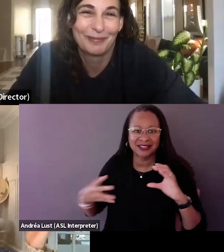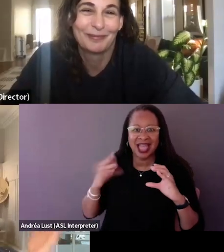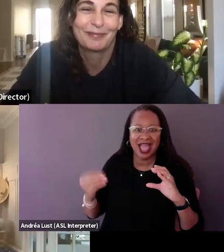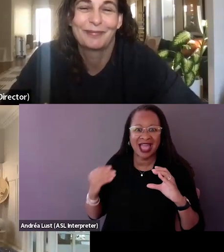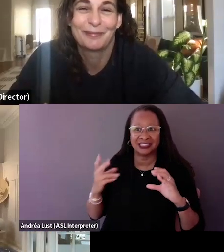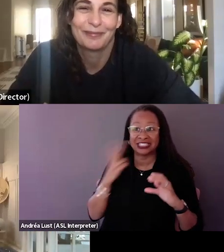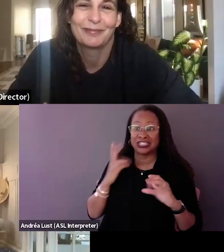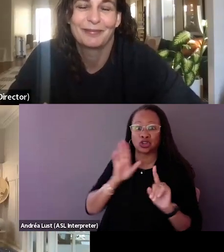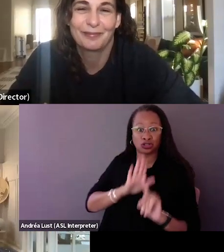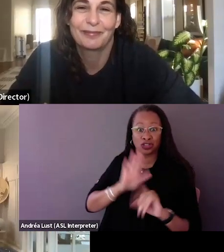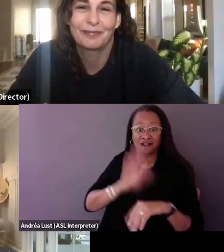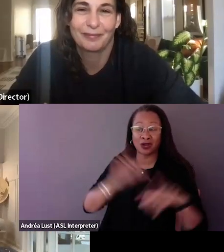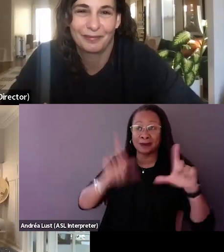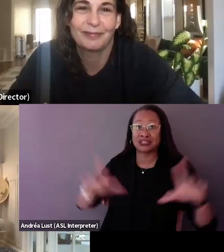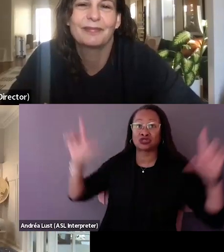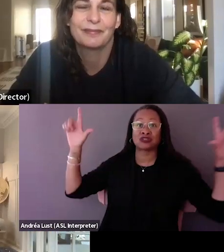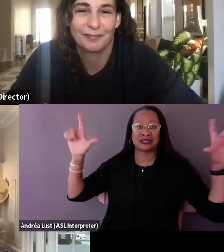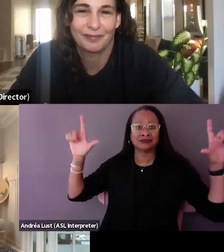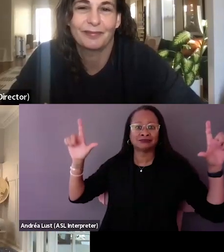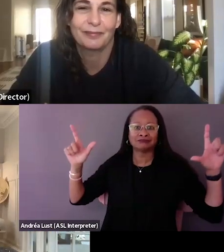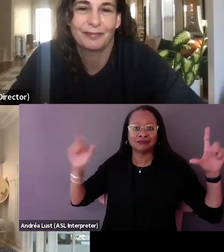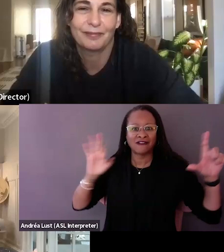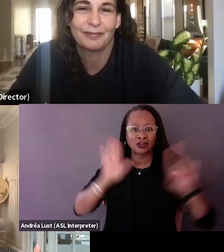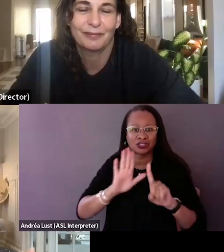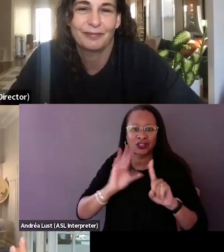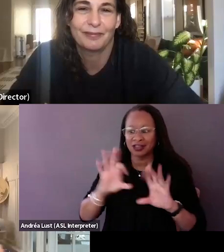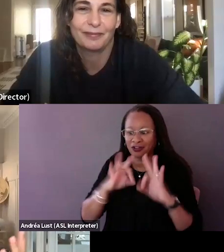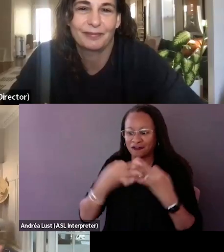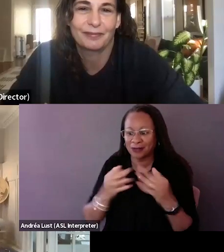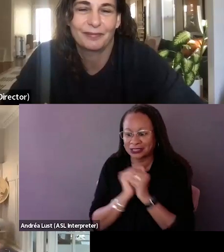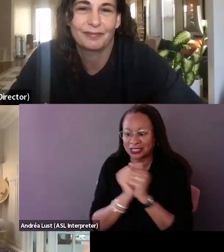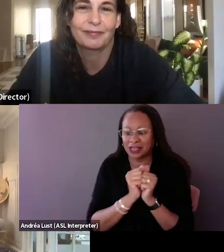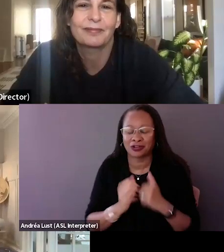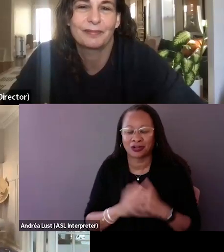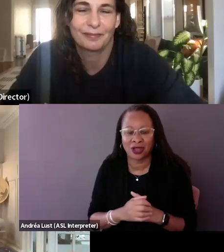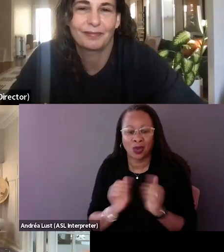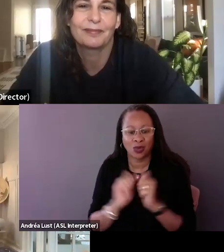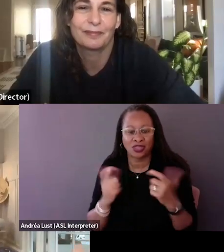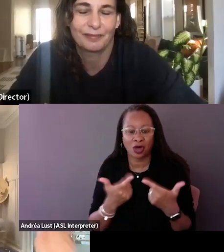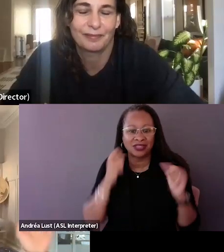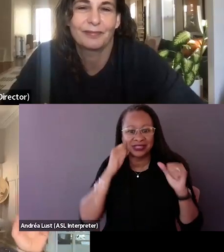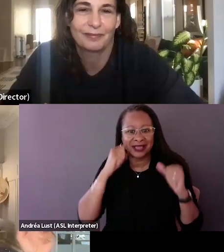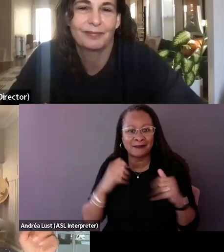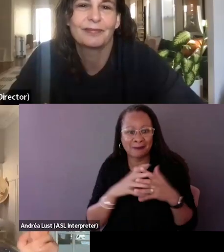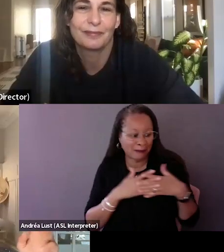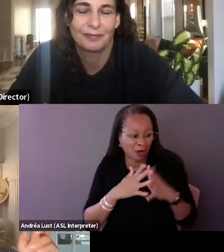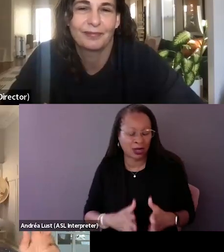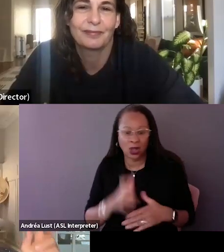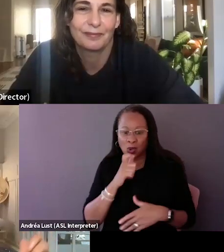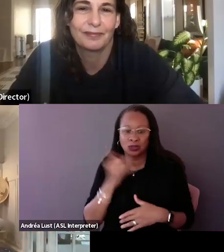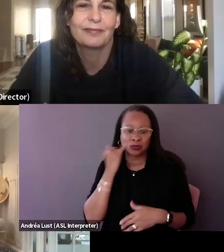a gigantic screen of herself and her family with all these Americans that are supposed to be